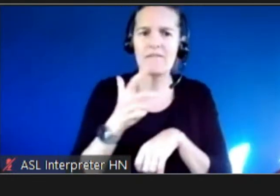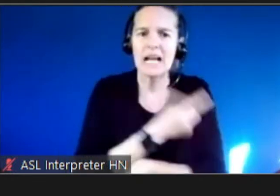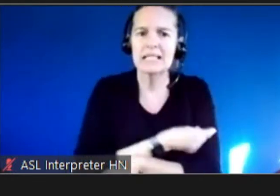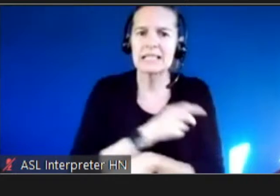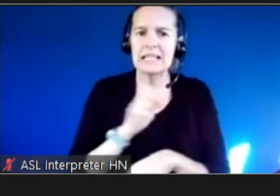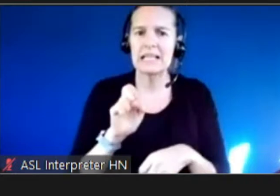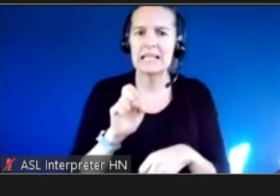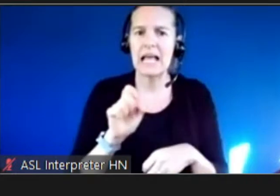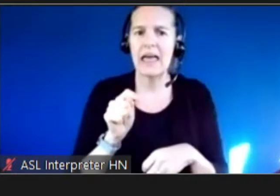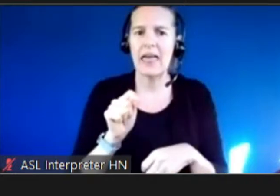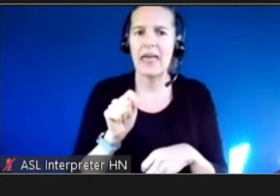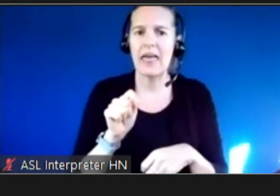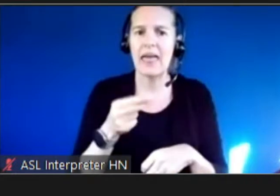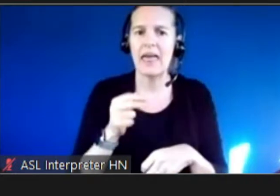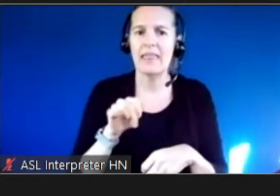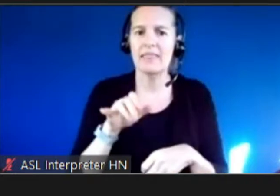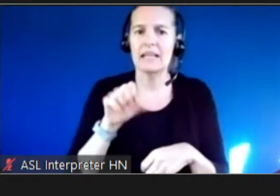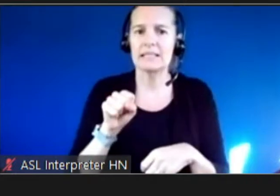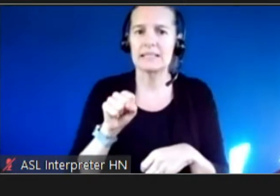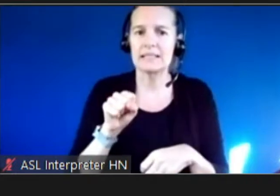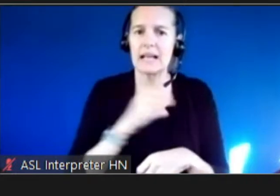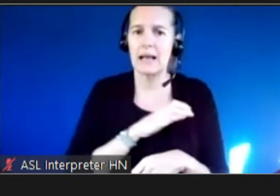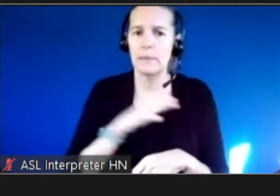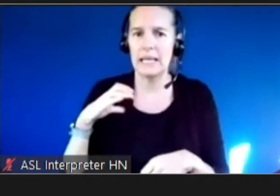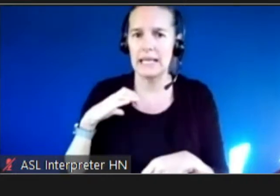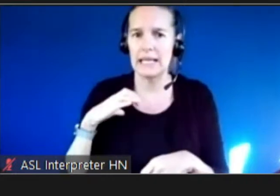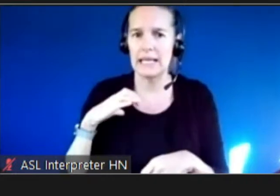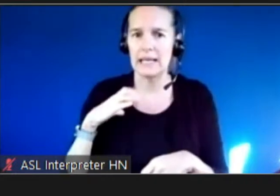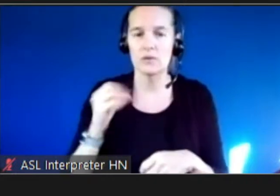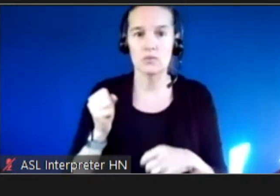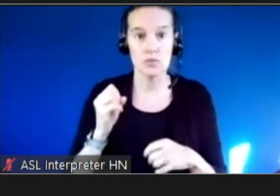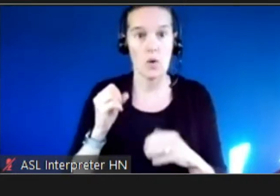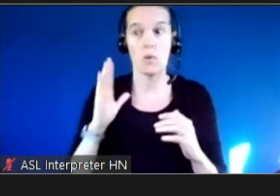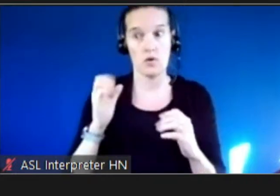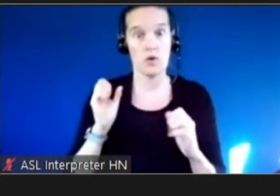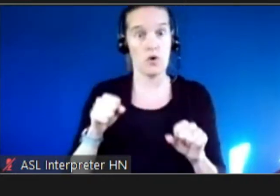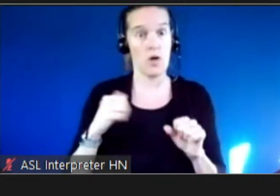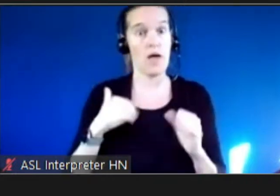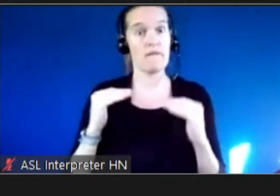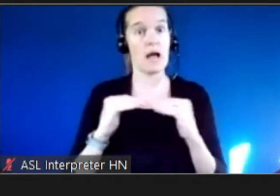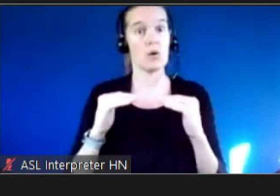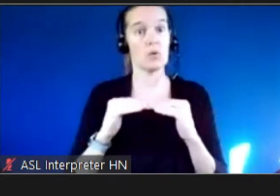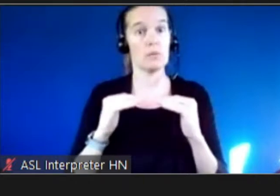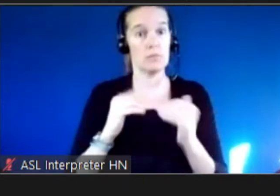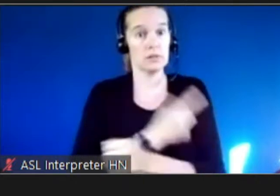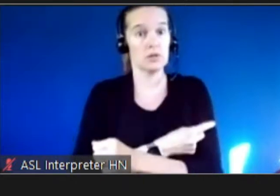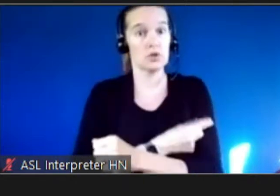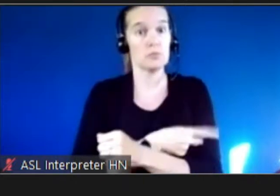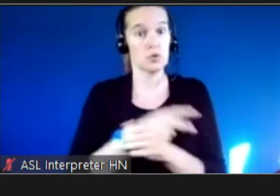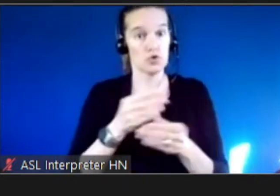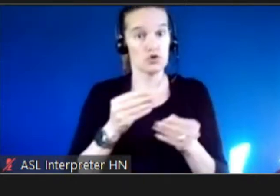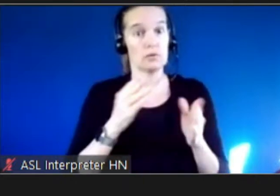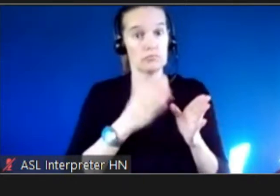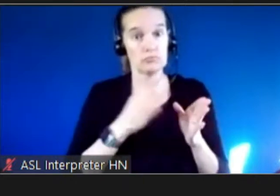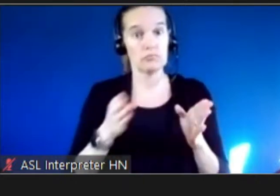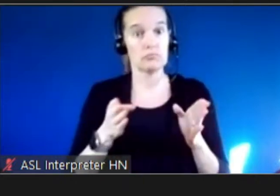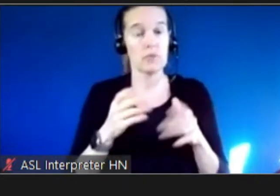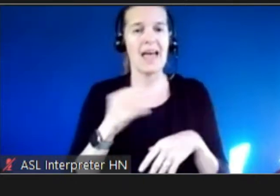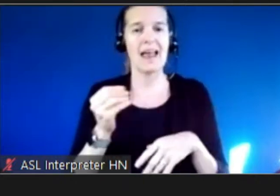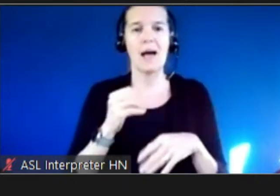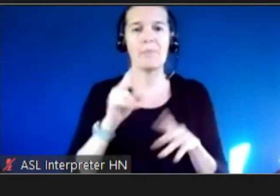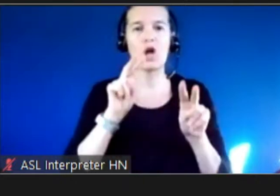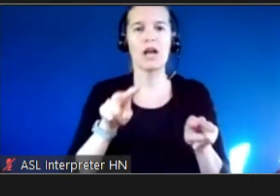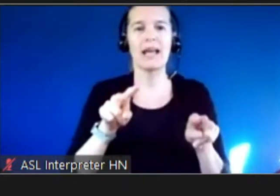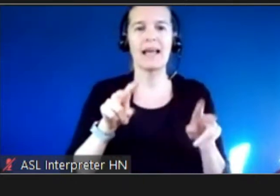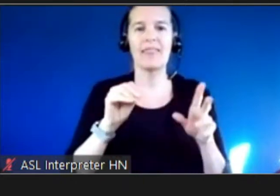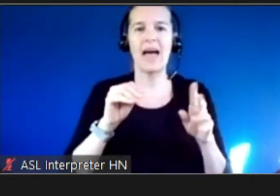part to address concerns about equitable distribution locally. And I'm looking at the county dashboard with